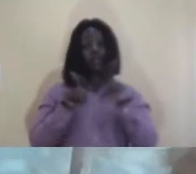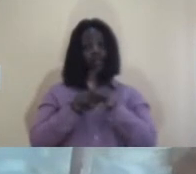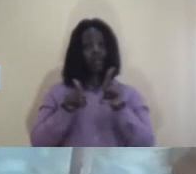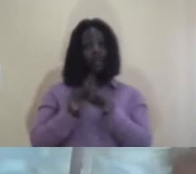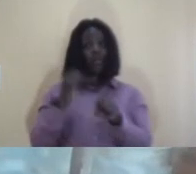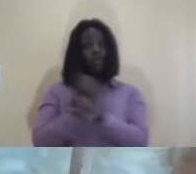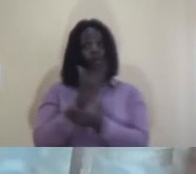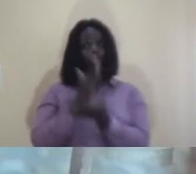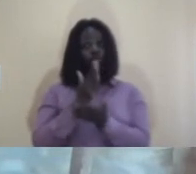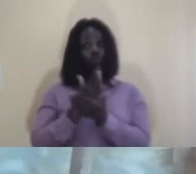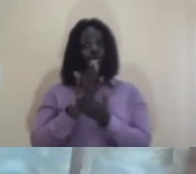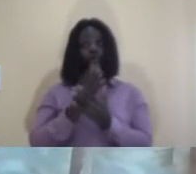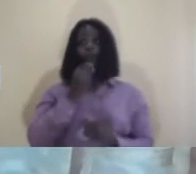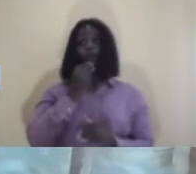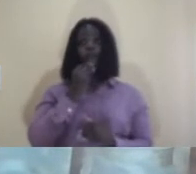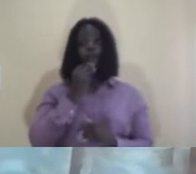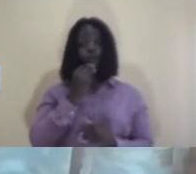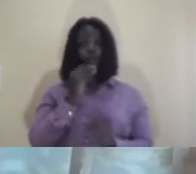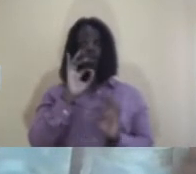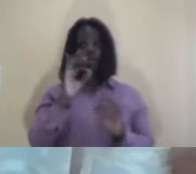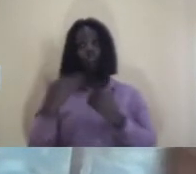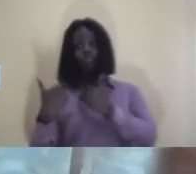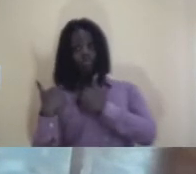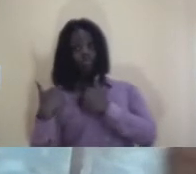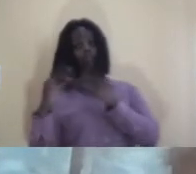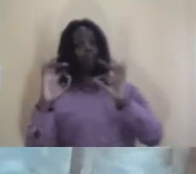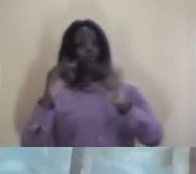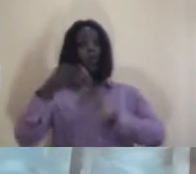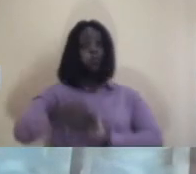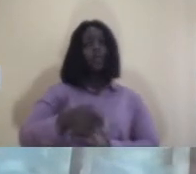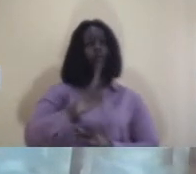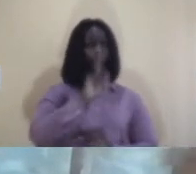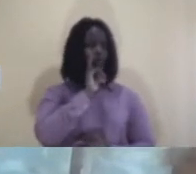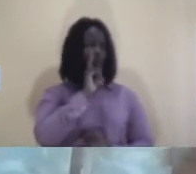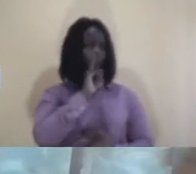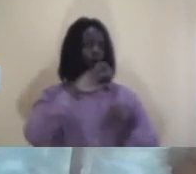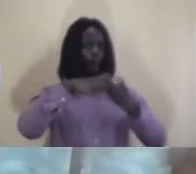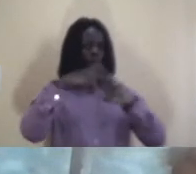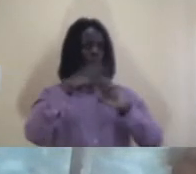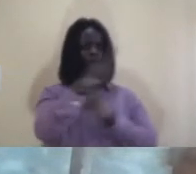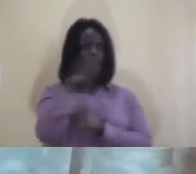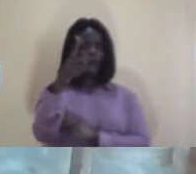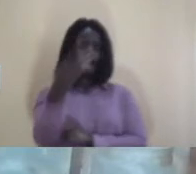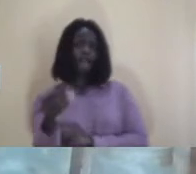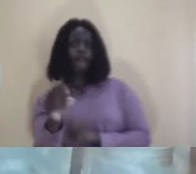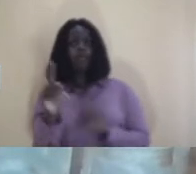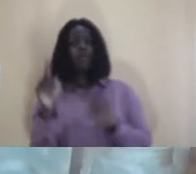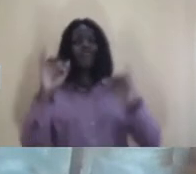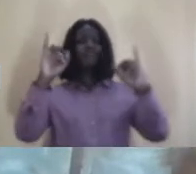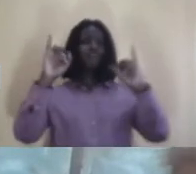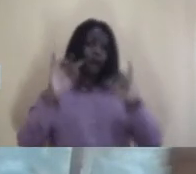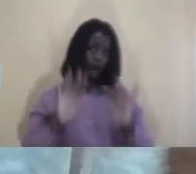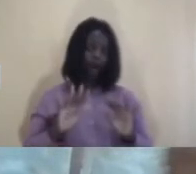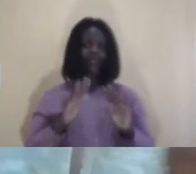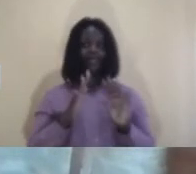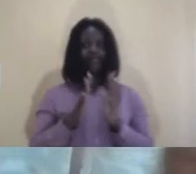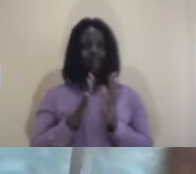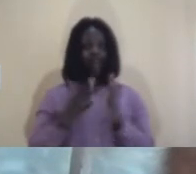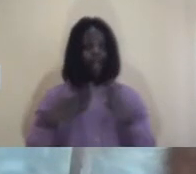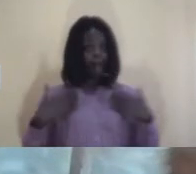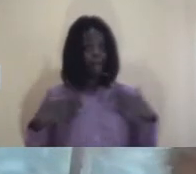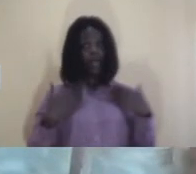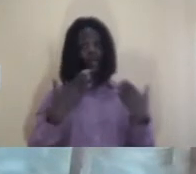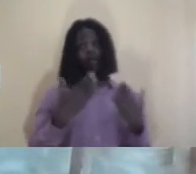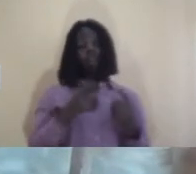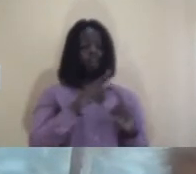not decrease in the province. Siyazibona izinkinga enibhekene nazo kodwa esikujabulela kakhulu ukuthi uma